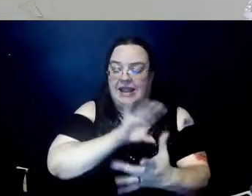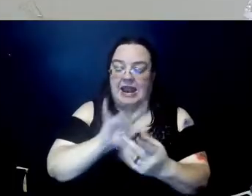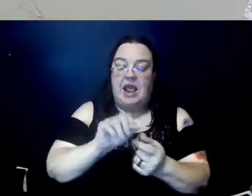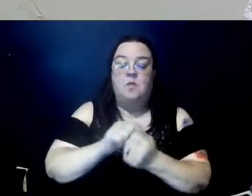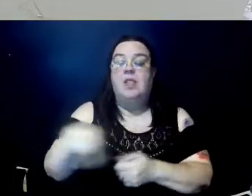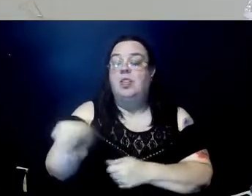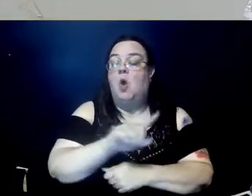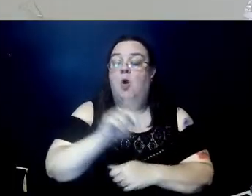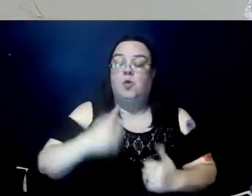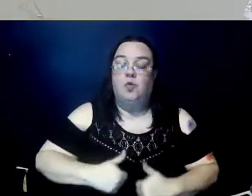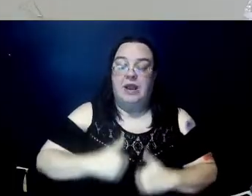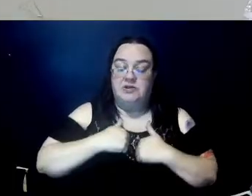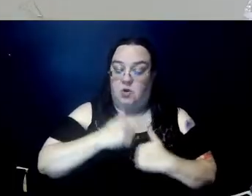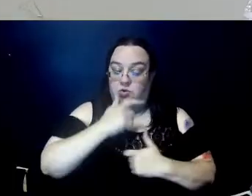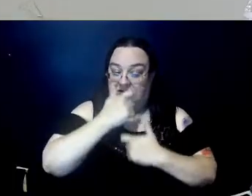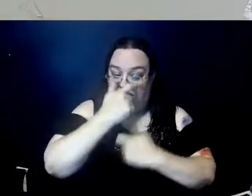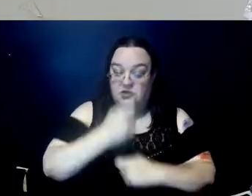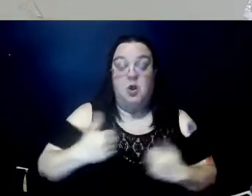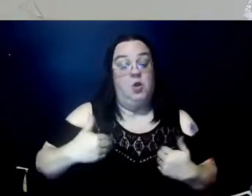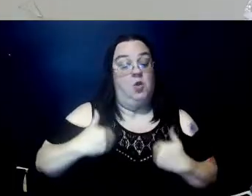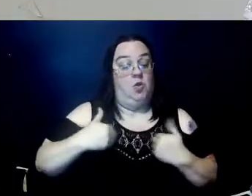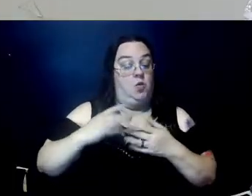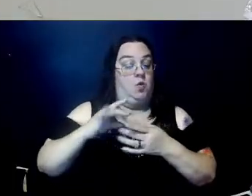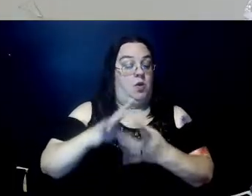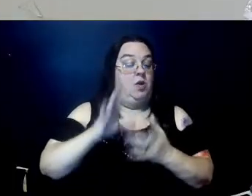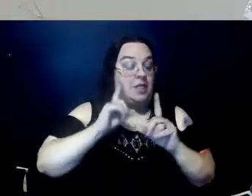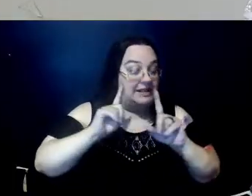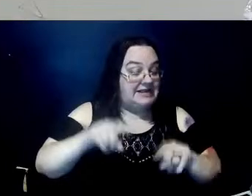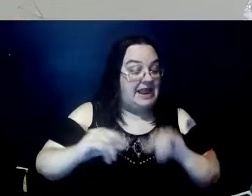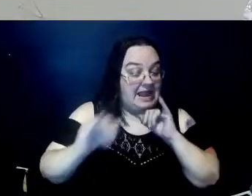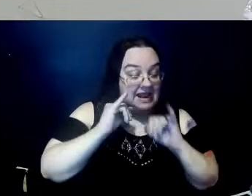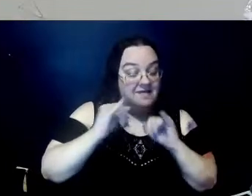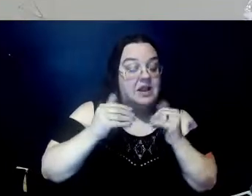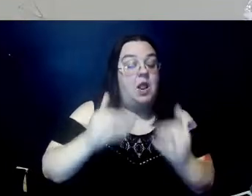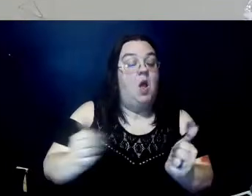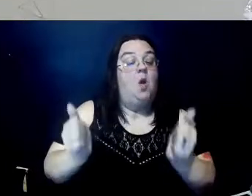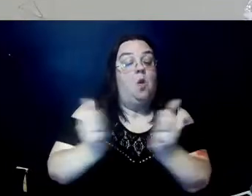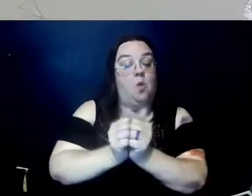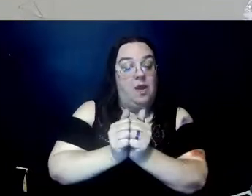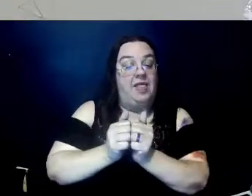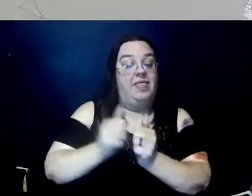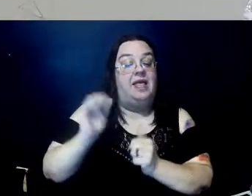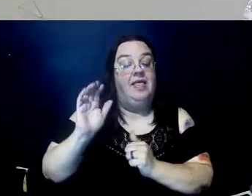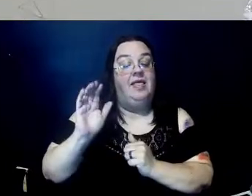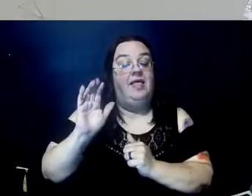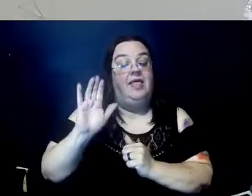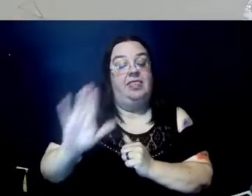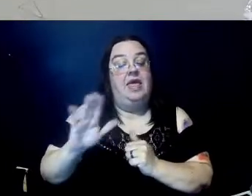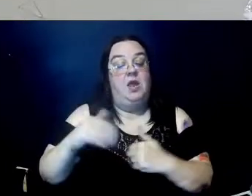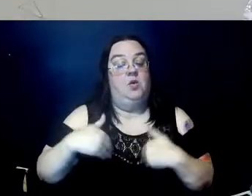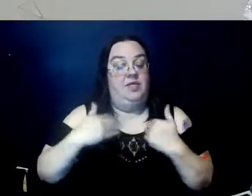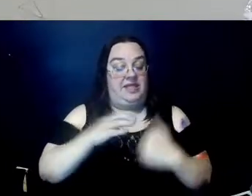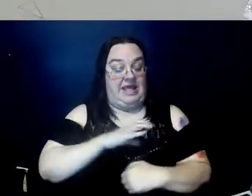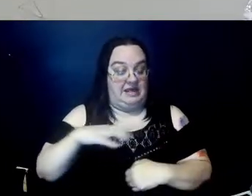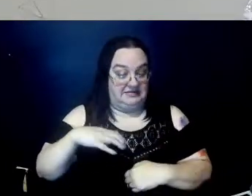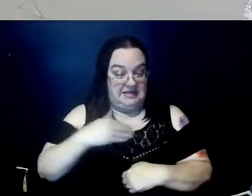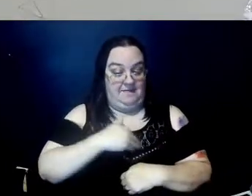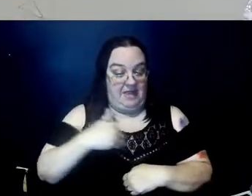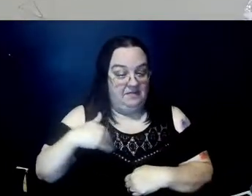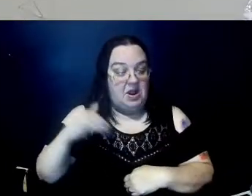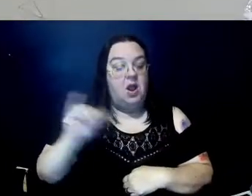youth coordinator will attend interviews alongside the respective youth council member, along with any council